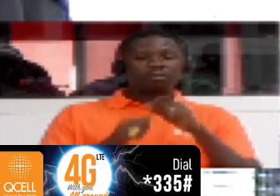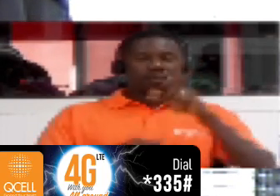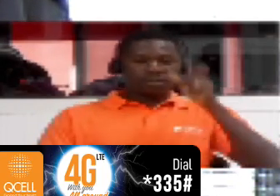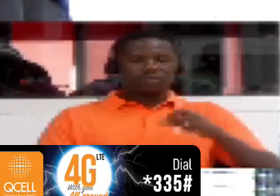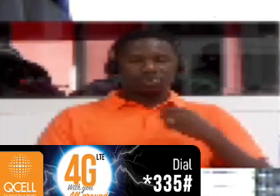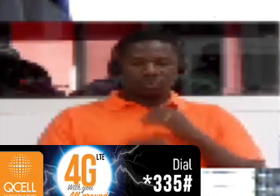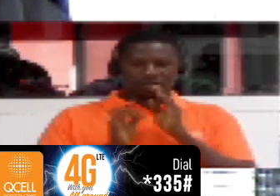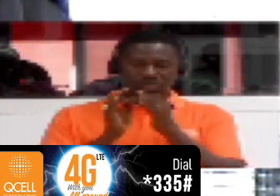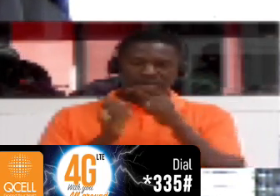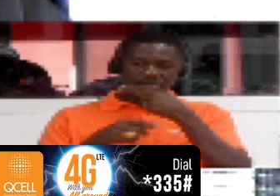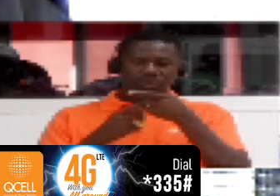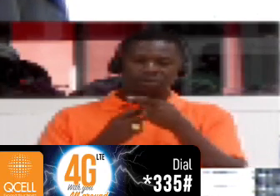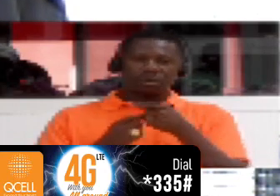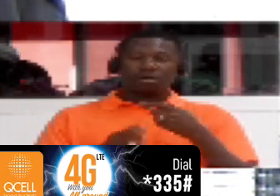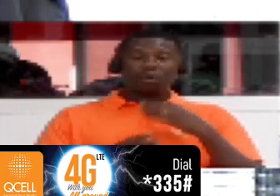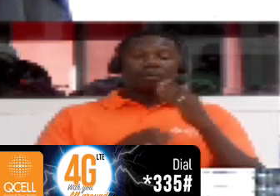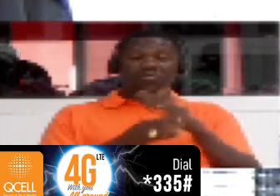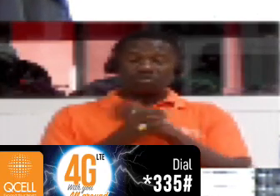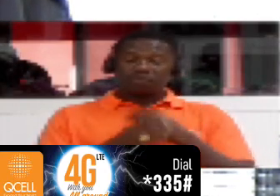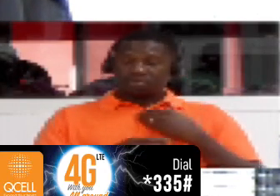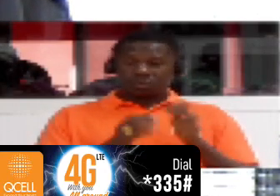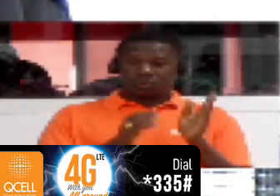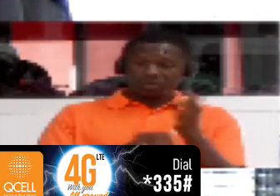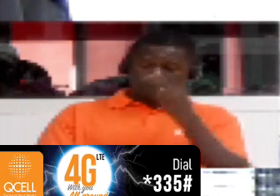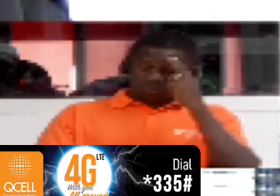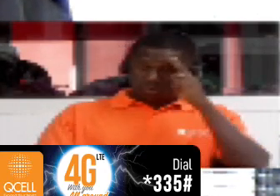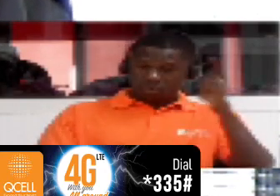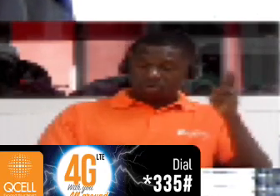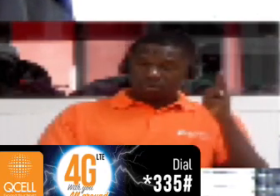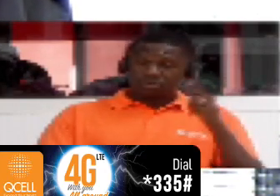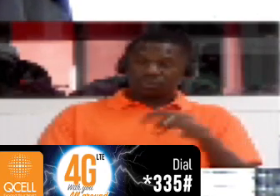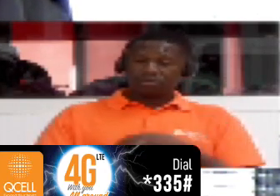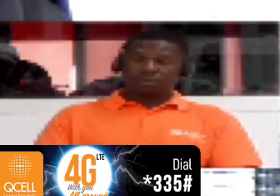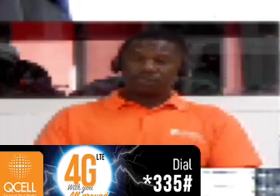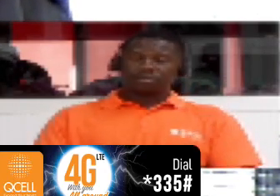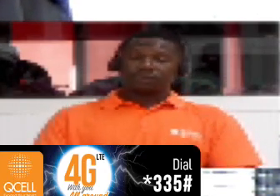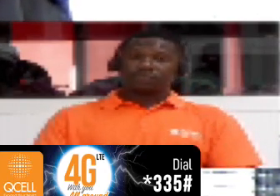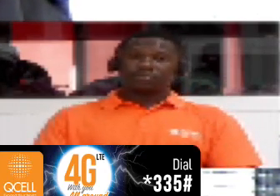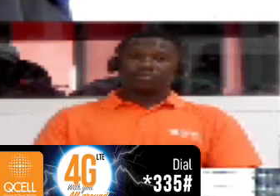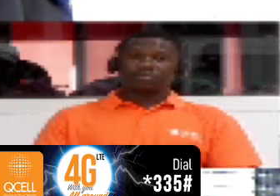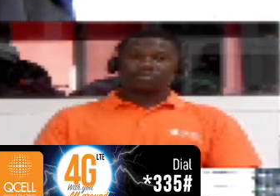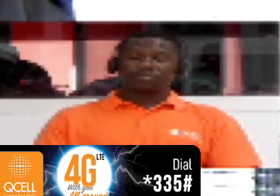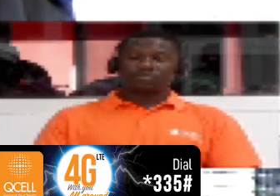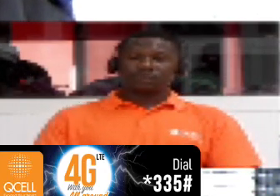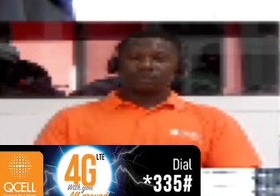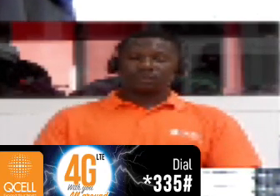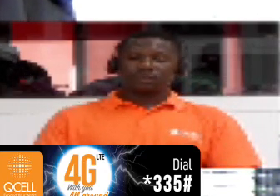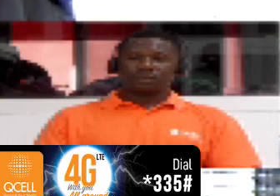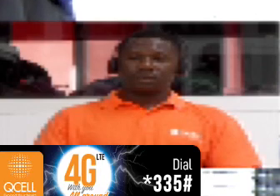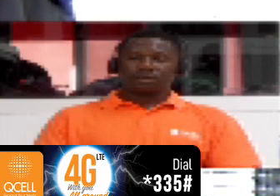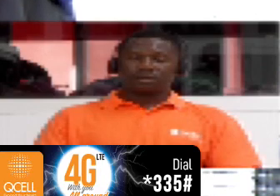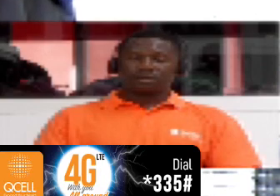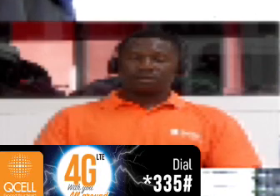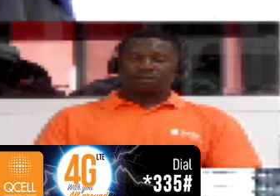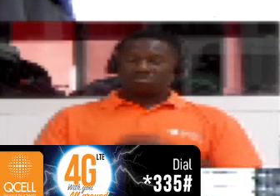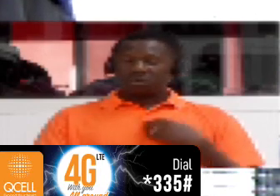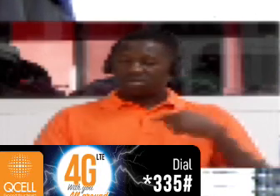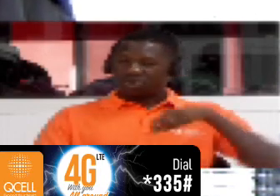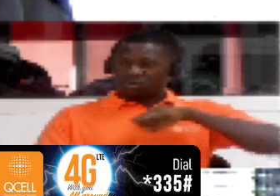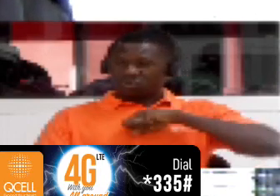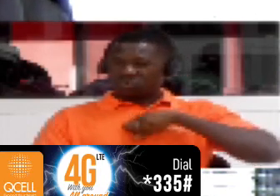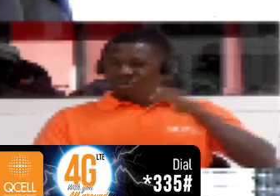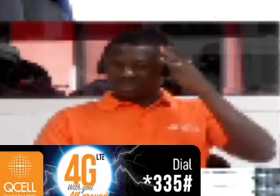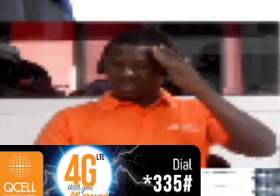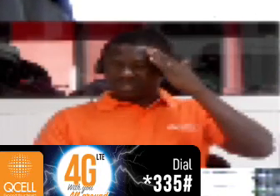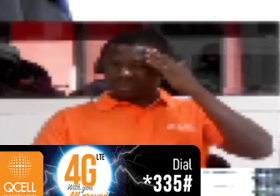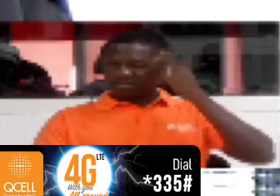sila. But before I went home. Na miro do ngamiro ko jemolem. But I, in my own